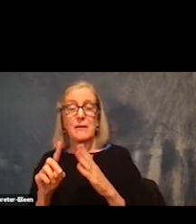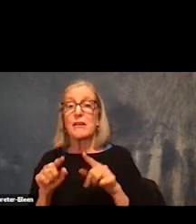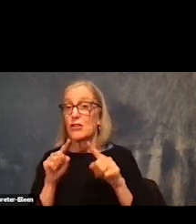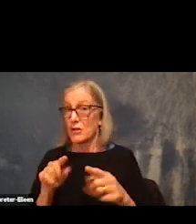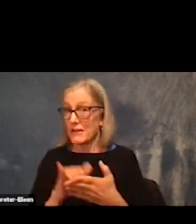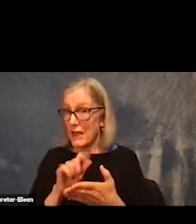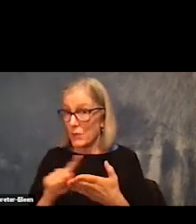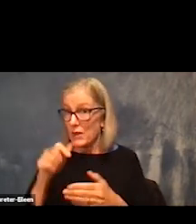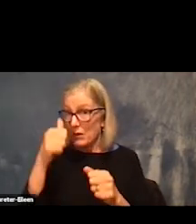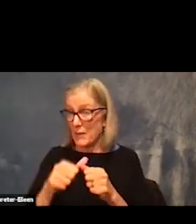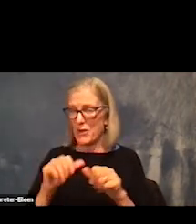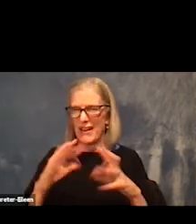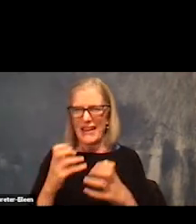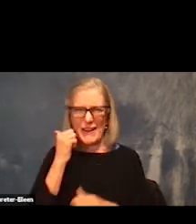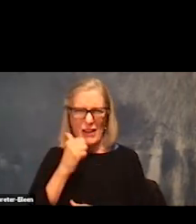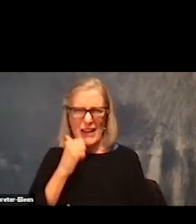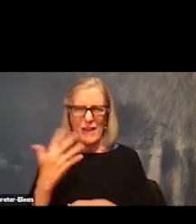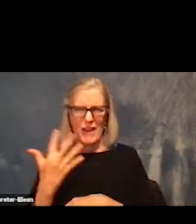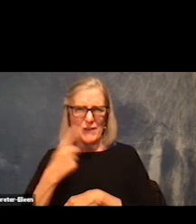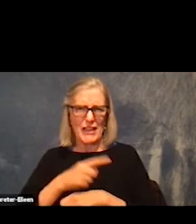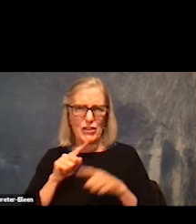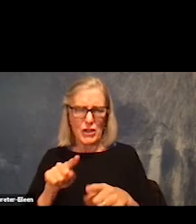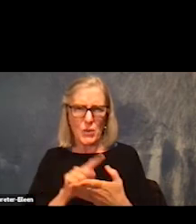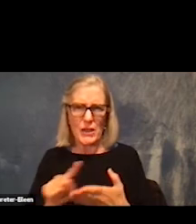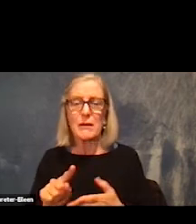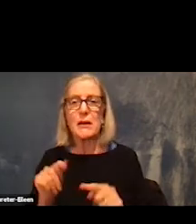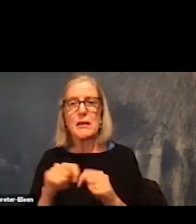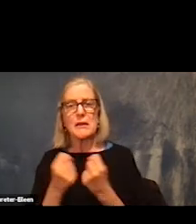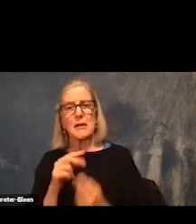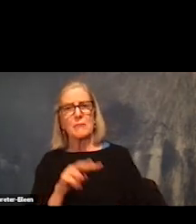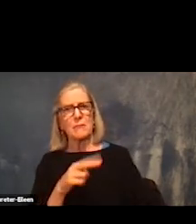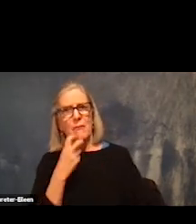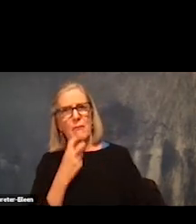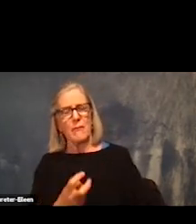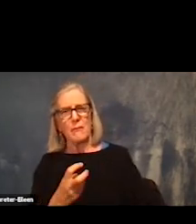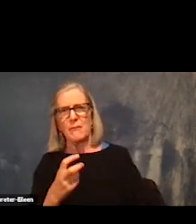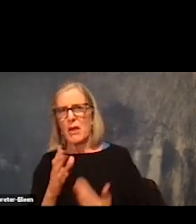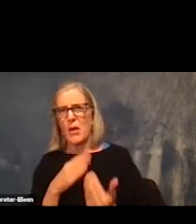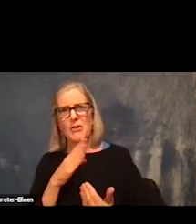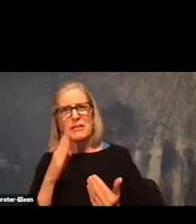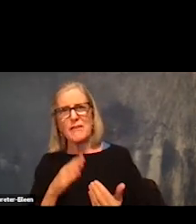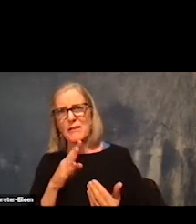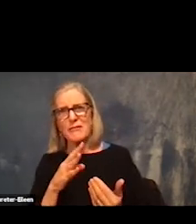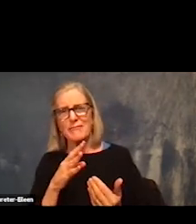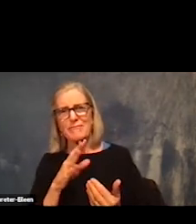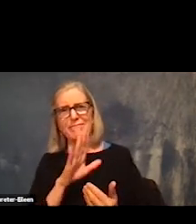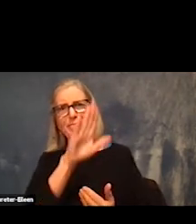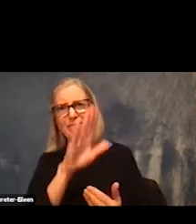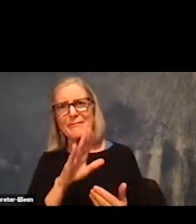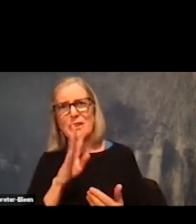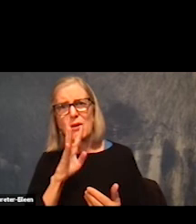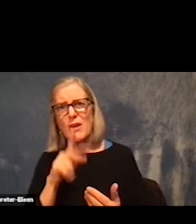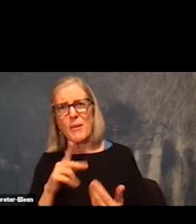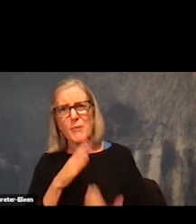a week. The team was surprised to see how little he spoke up. In fact, in ELA, he didn't speak up once all